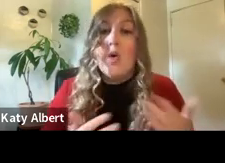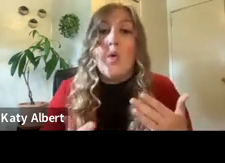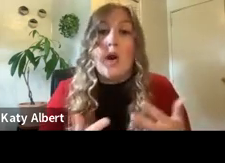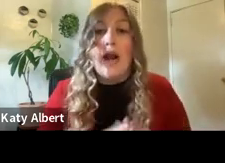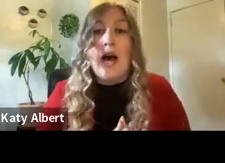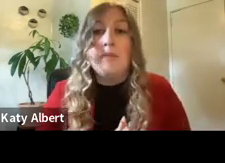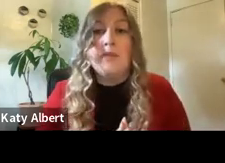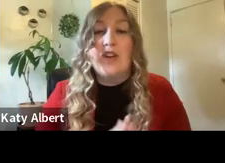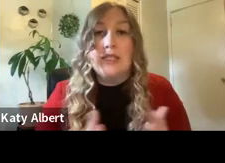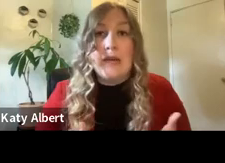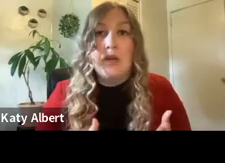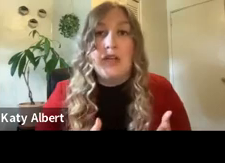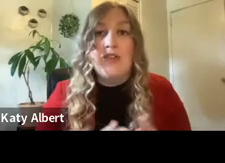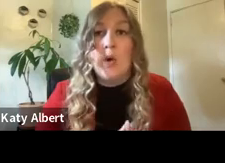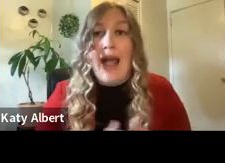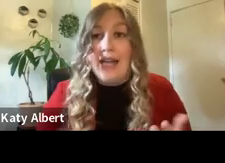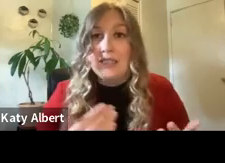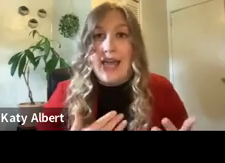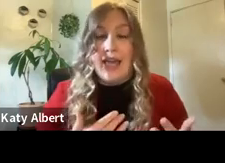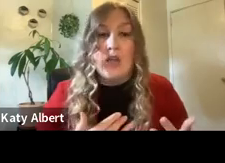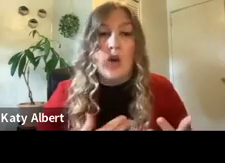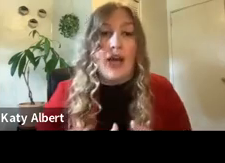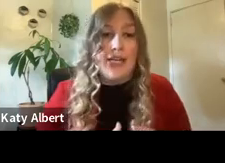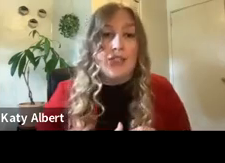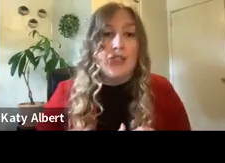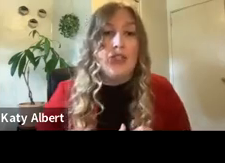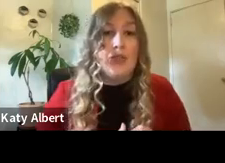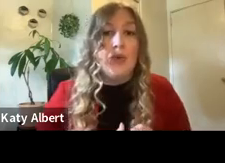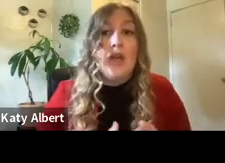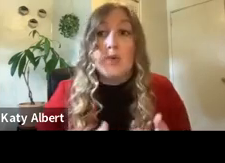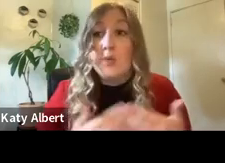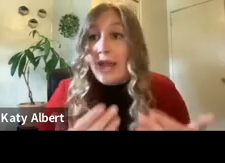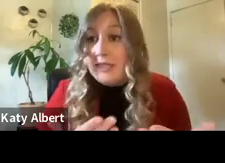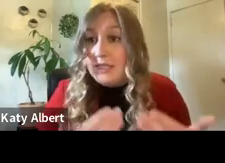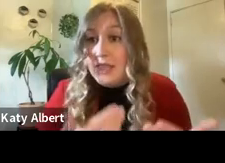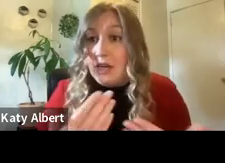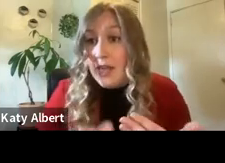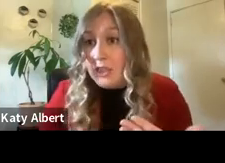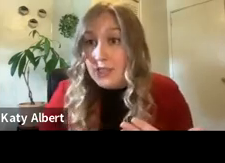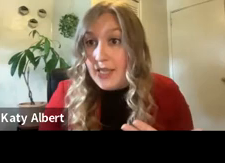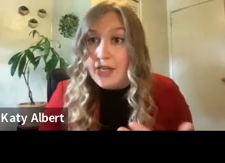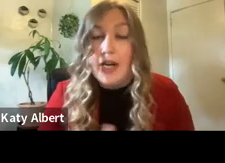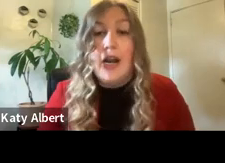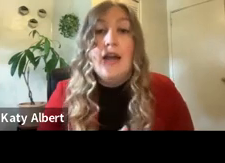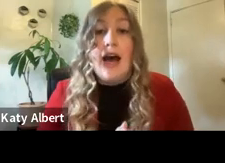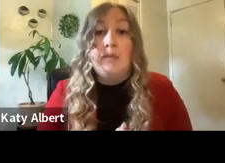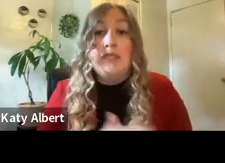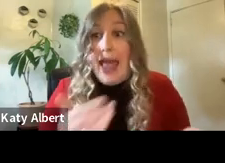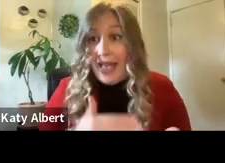partners, or for example, if you're asking your audience to write to their